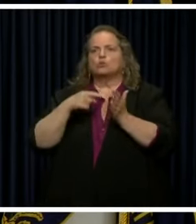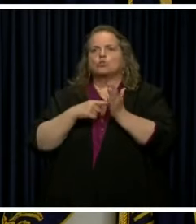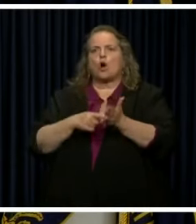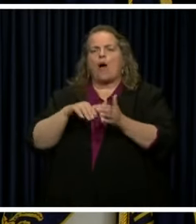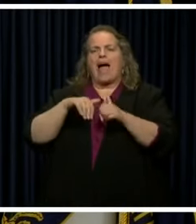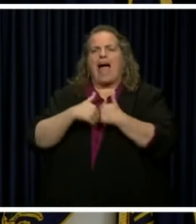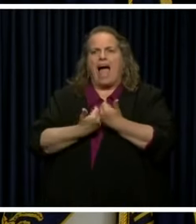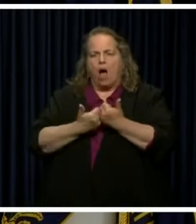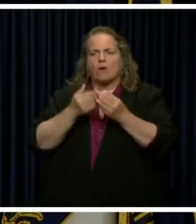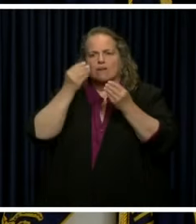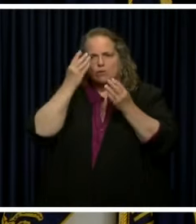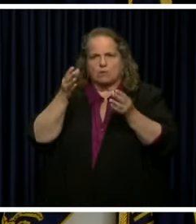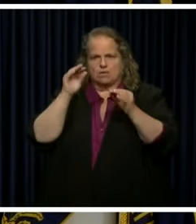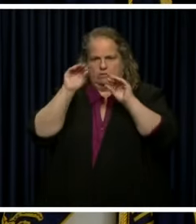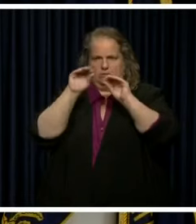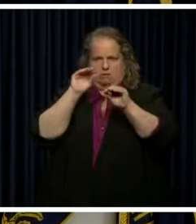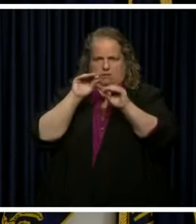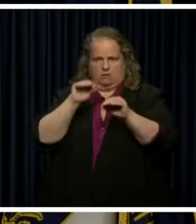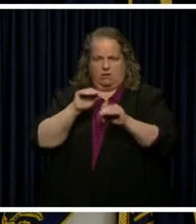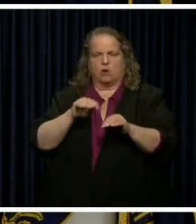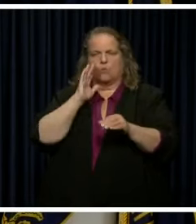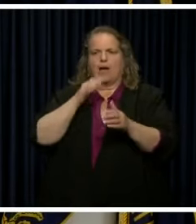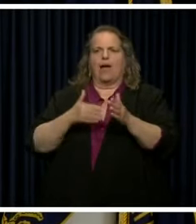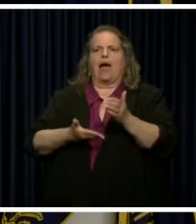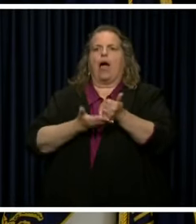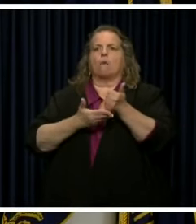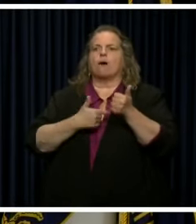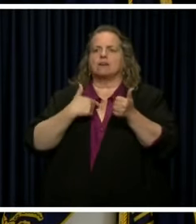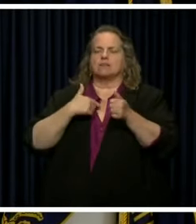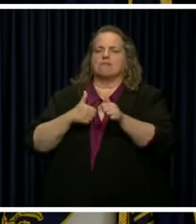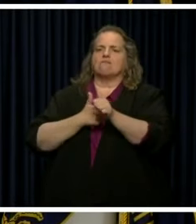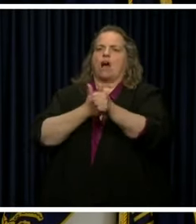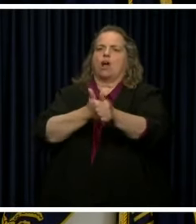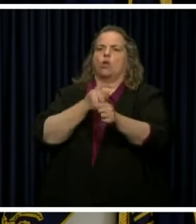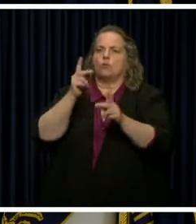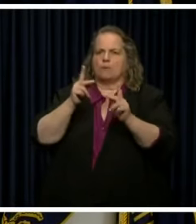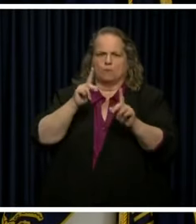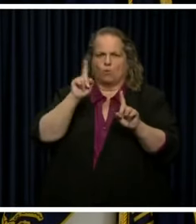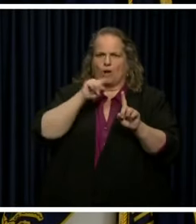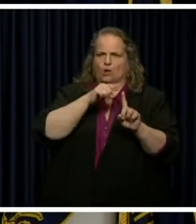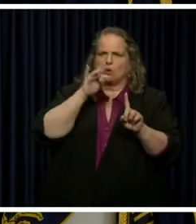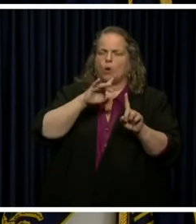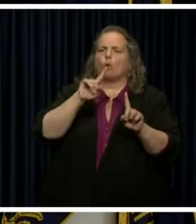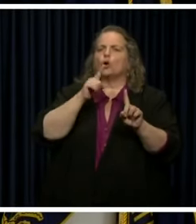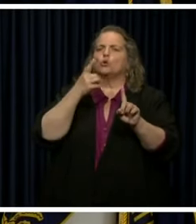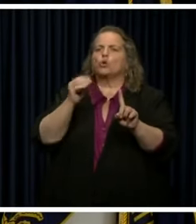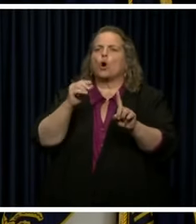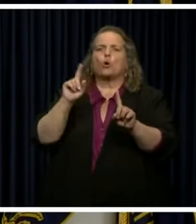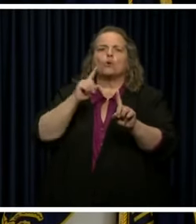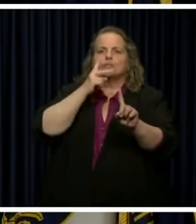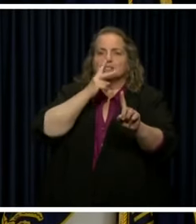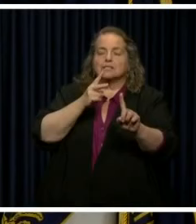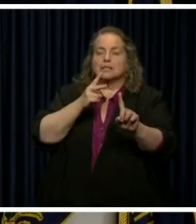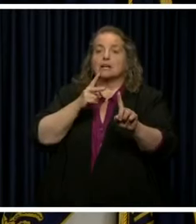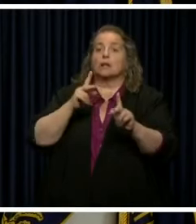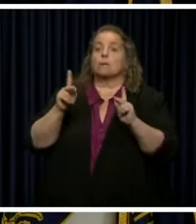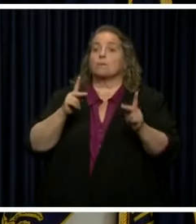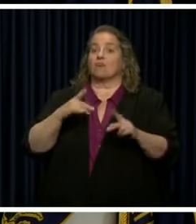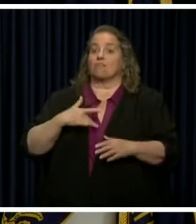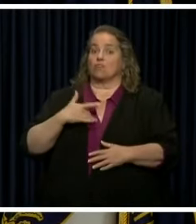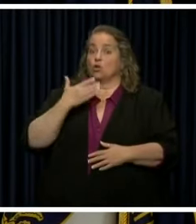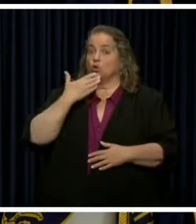all that information is put in. It helps us follow up with people on a regular basis. In fact, those that are feeling good, that are